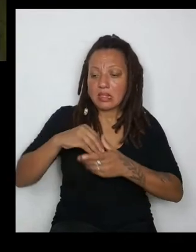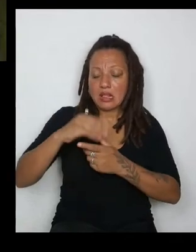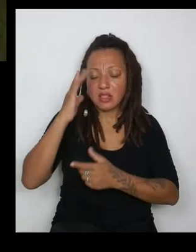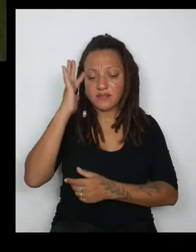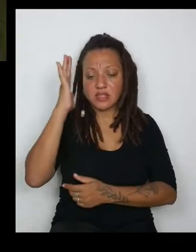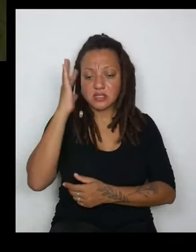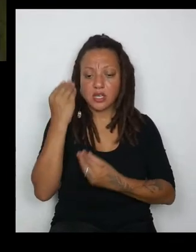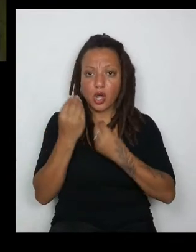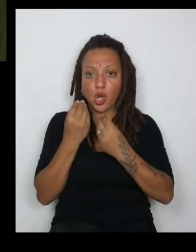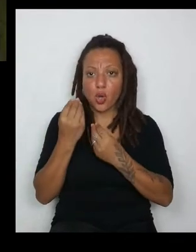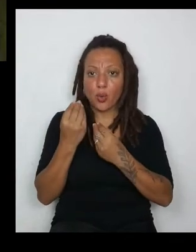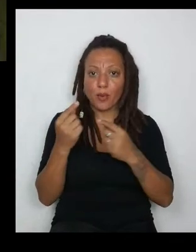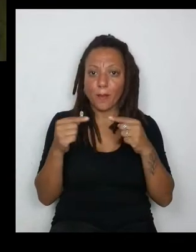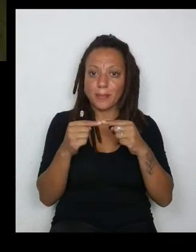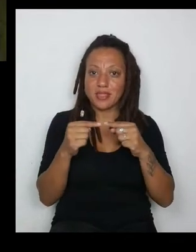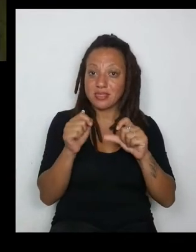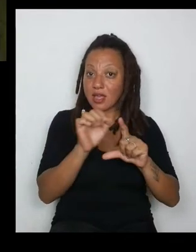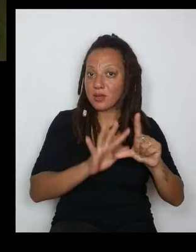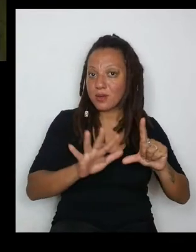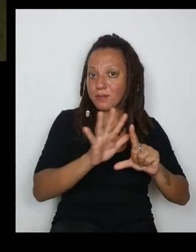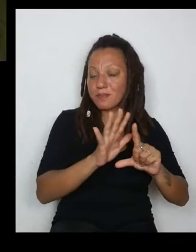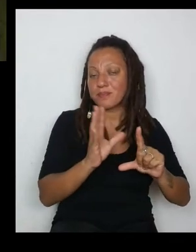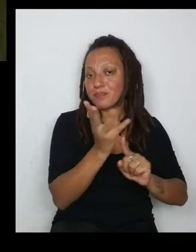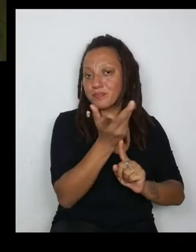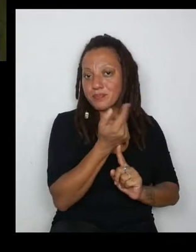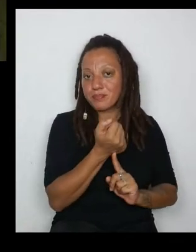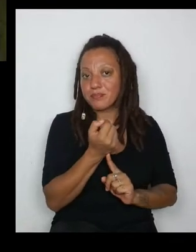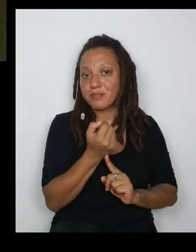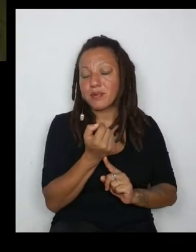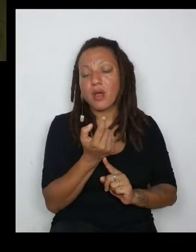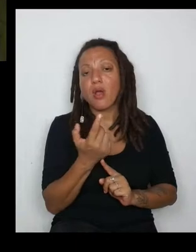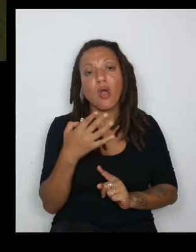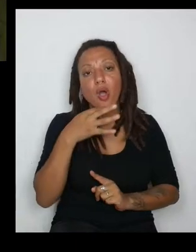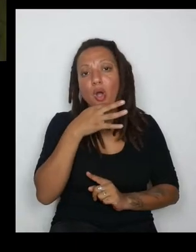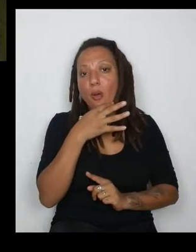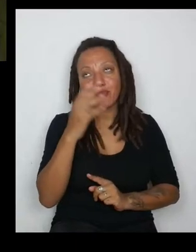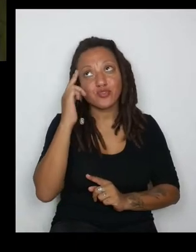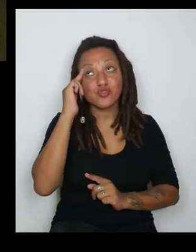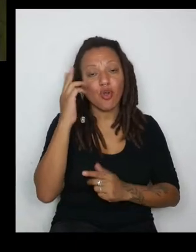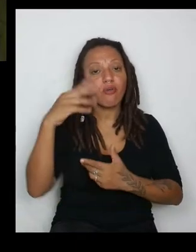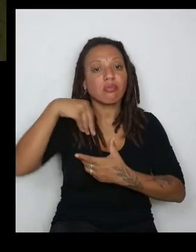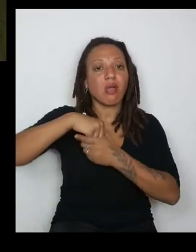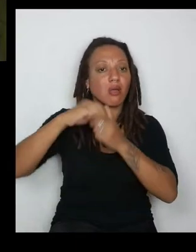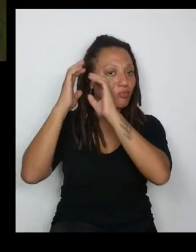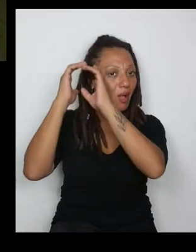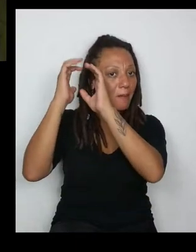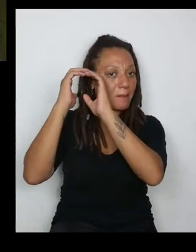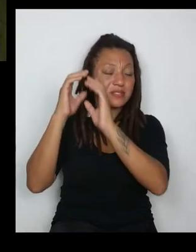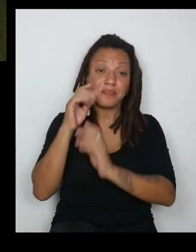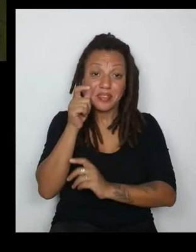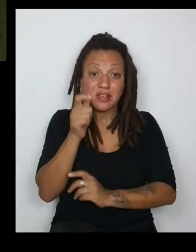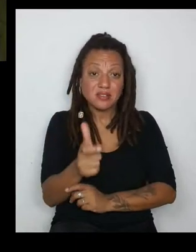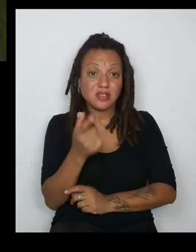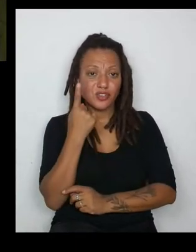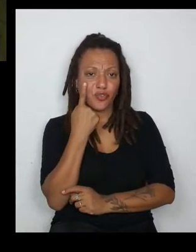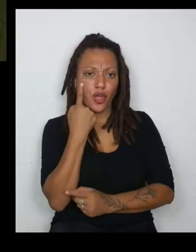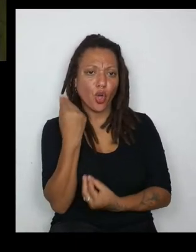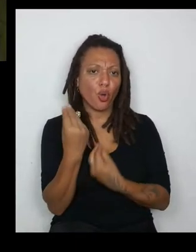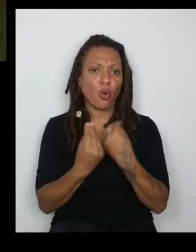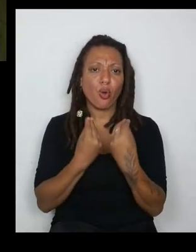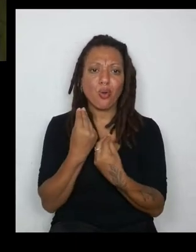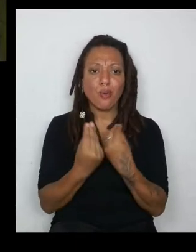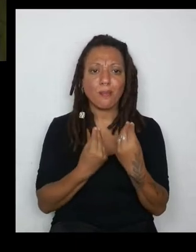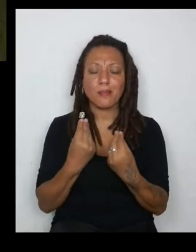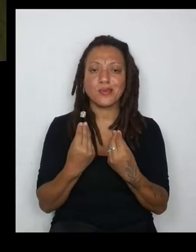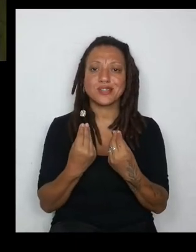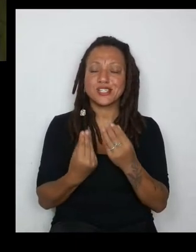gogan's head and it's very interesting when you look at the way in which he's constructed that image of the studio that things have migrated